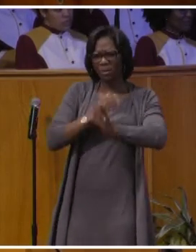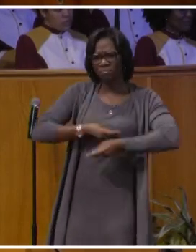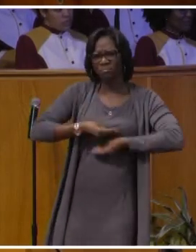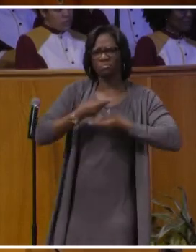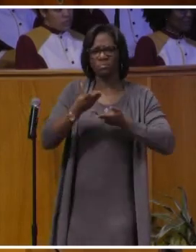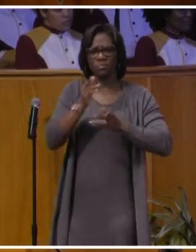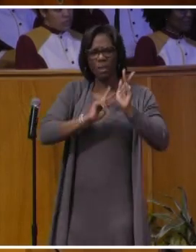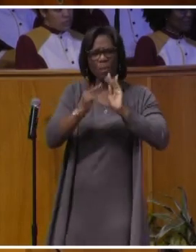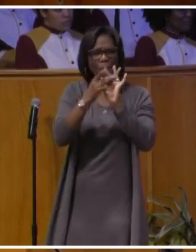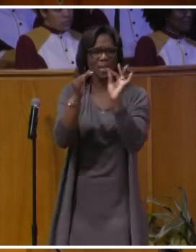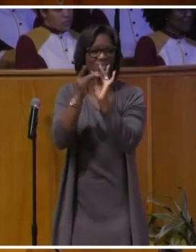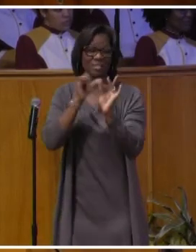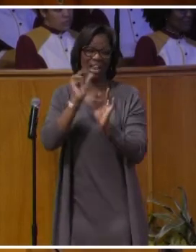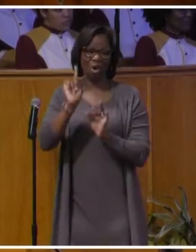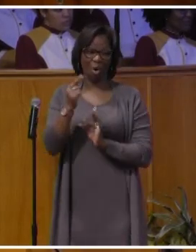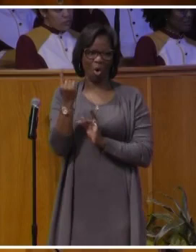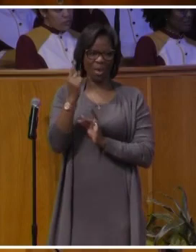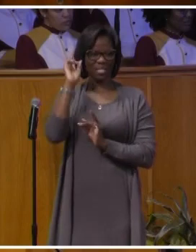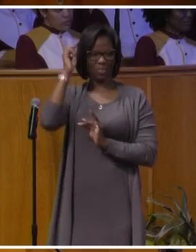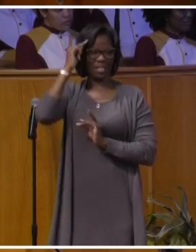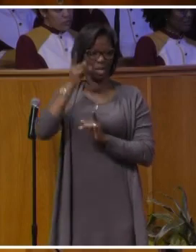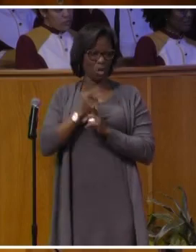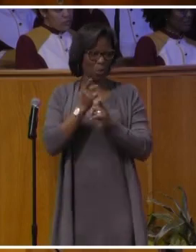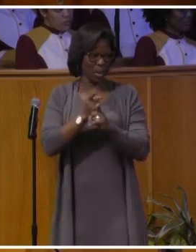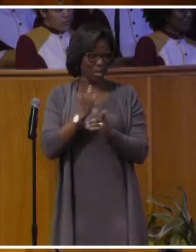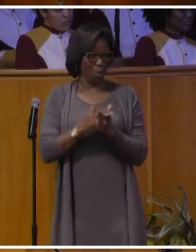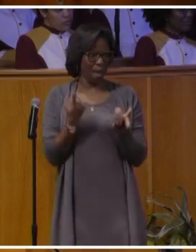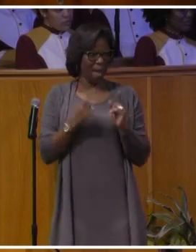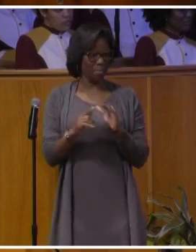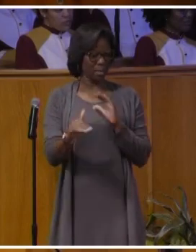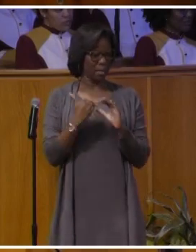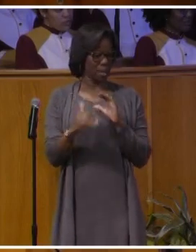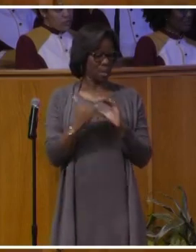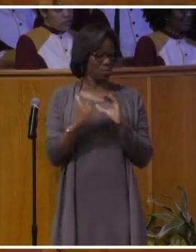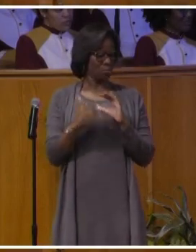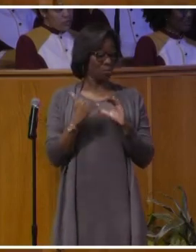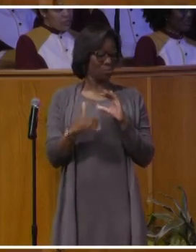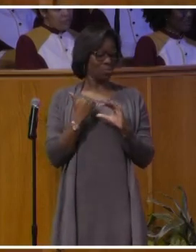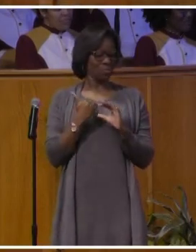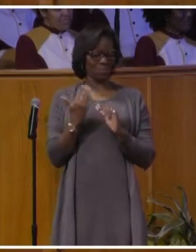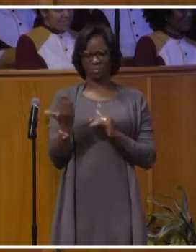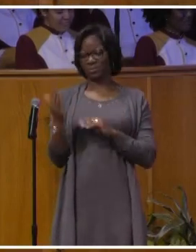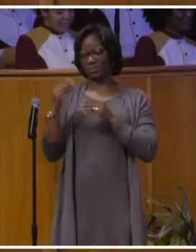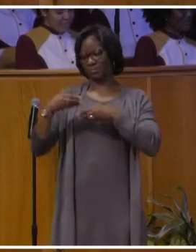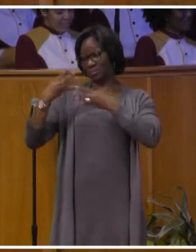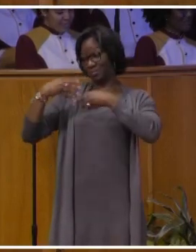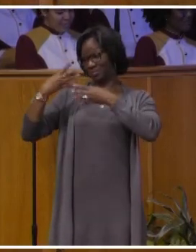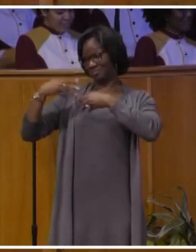not always politically correct and will get you emails sent.